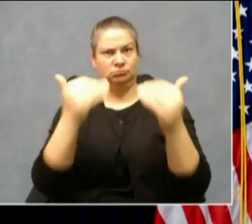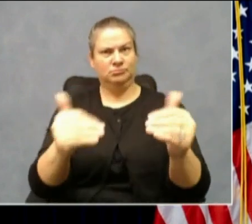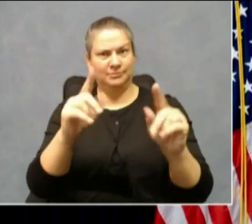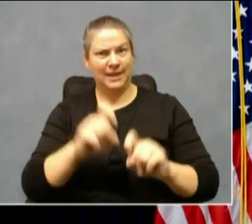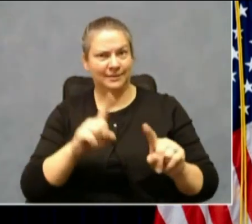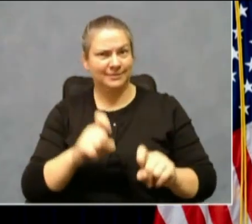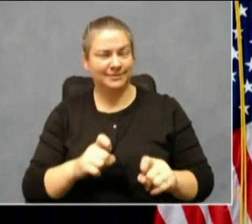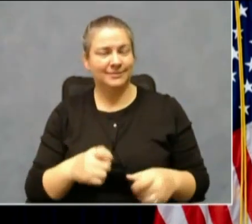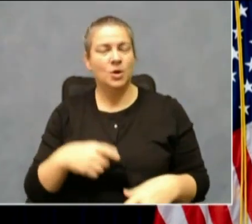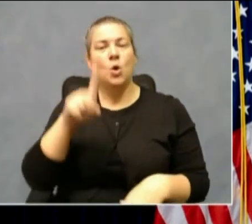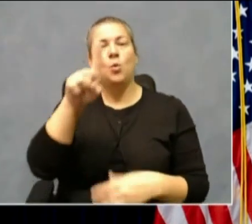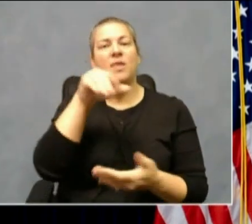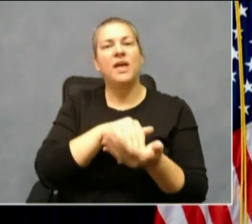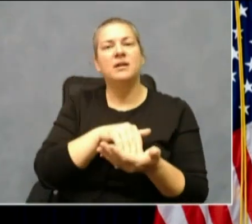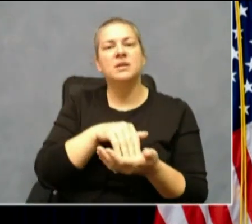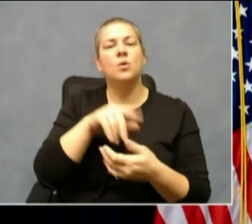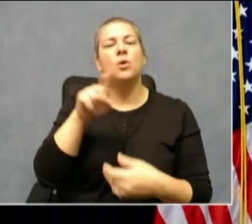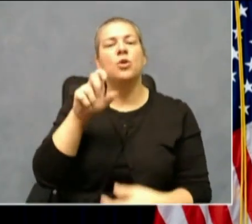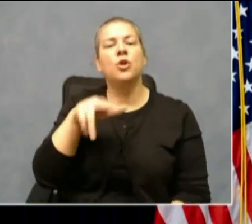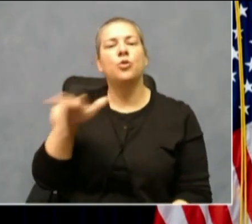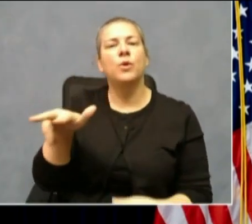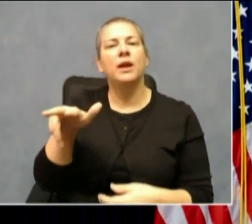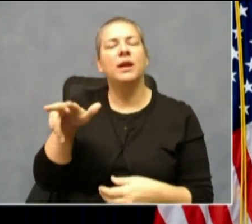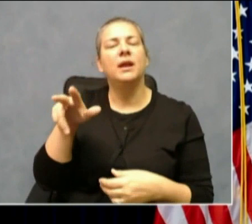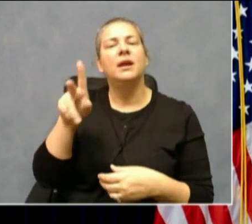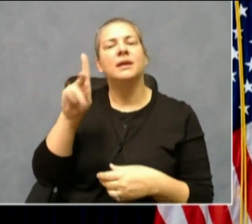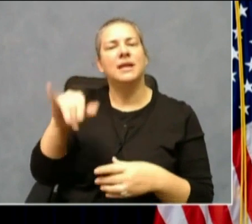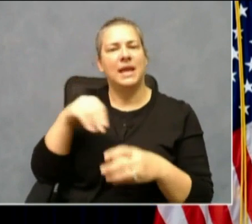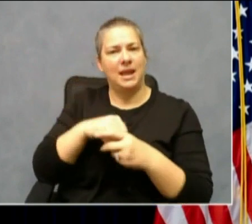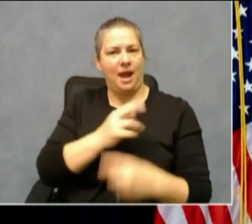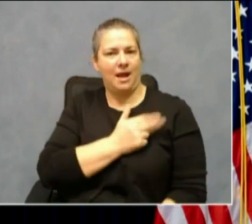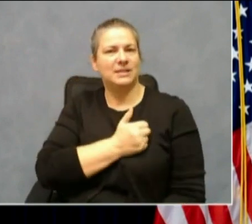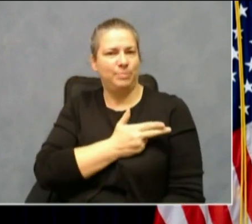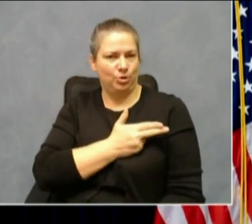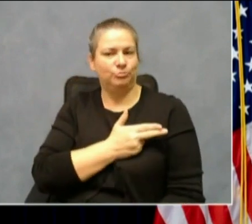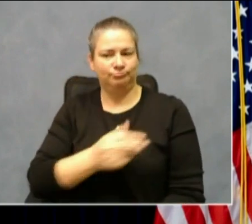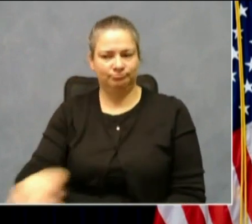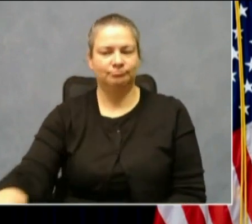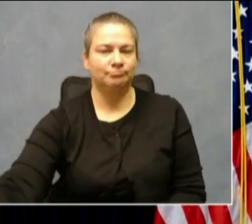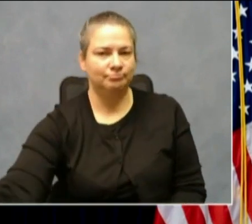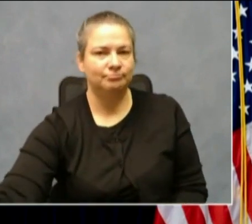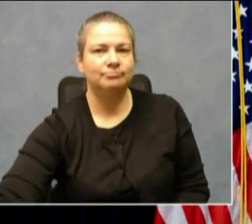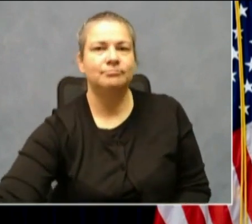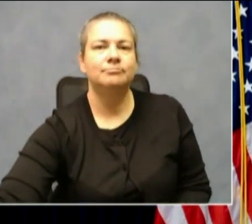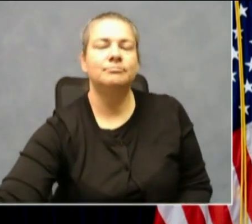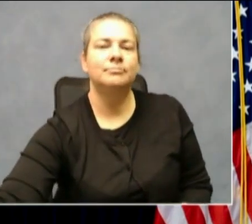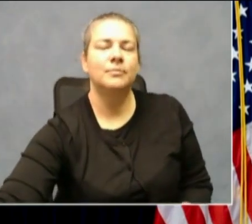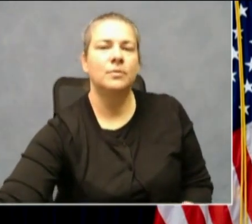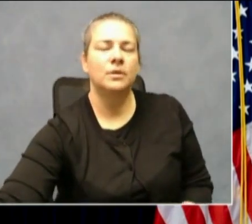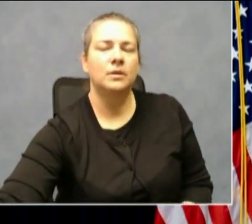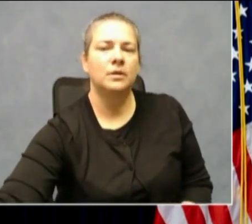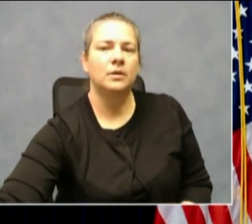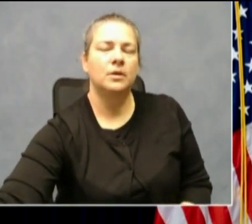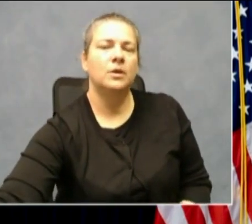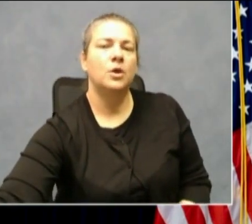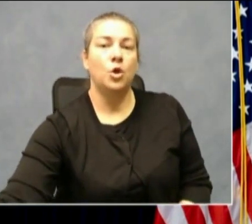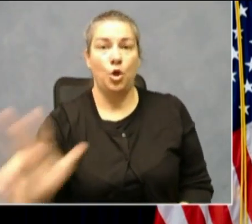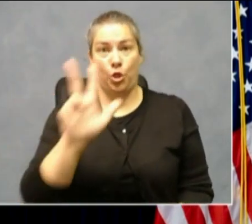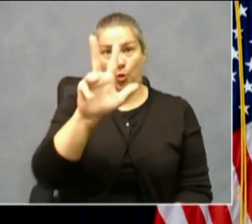1,133 Kentuckians currently in the hospital getting help for COVID-19. 300 in the